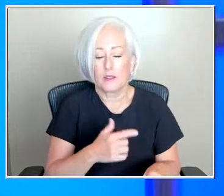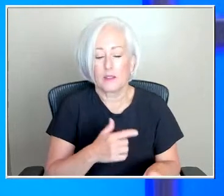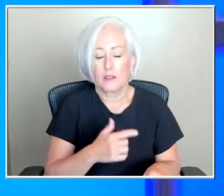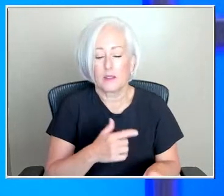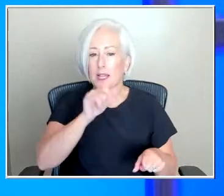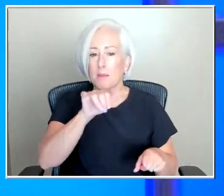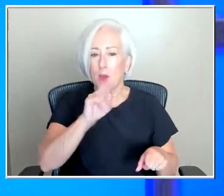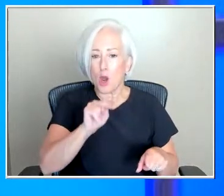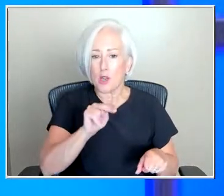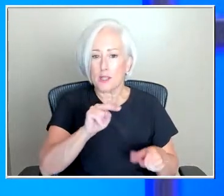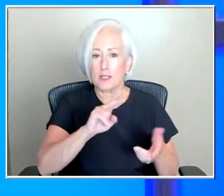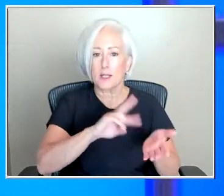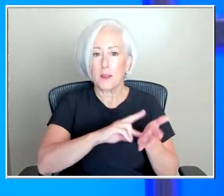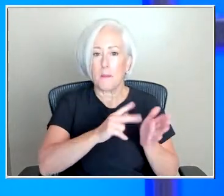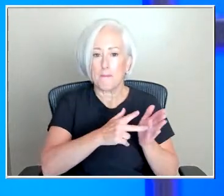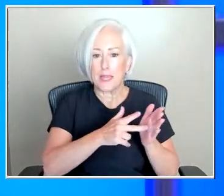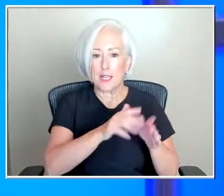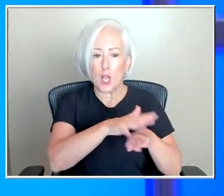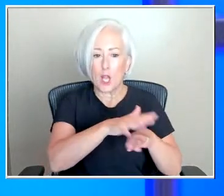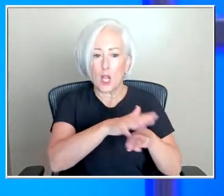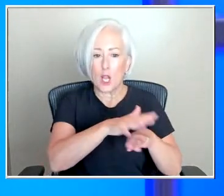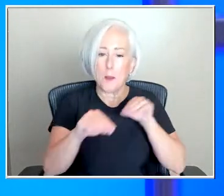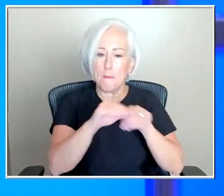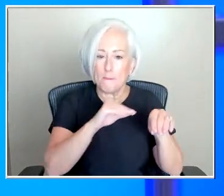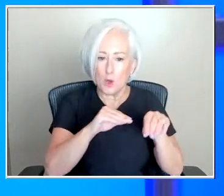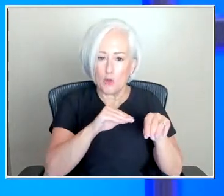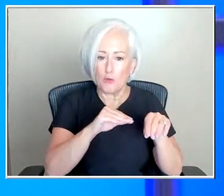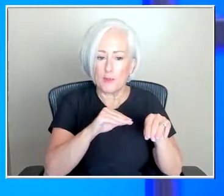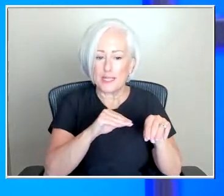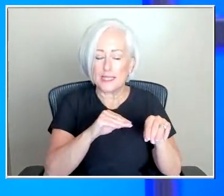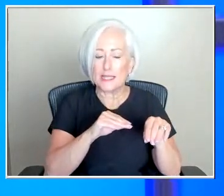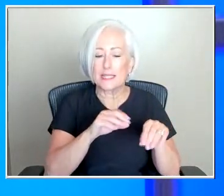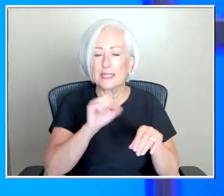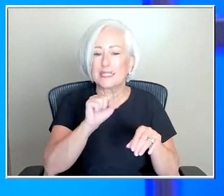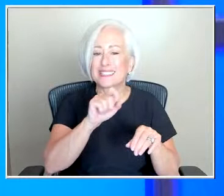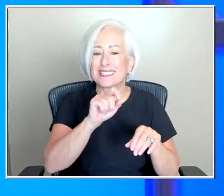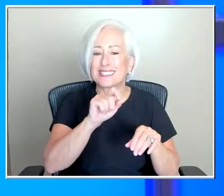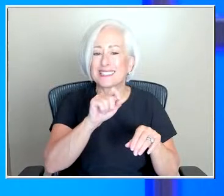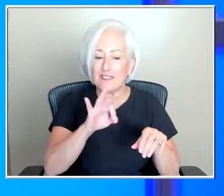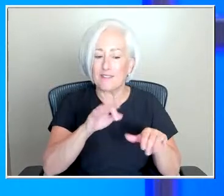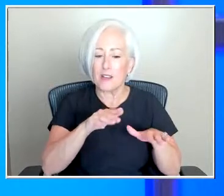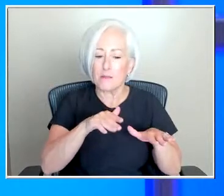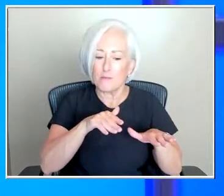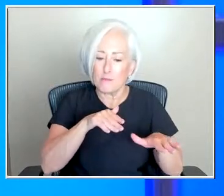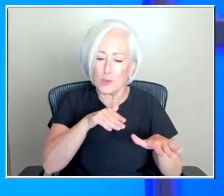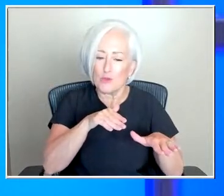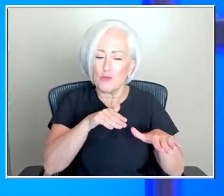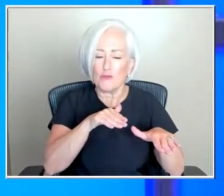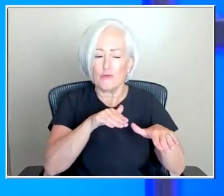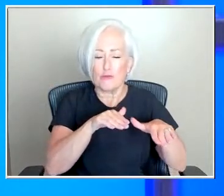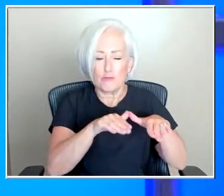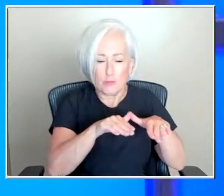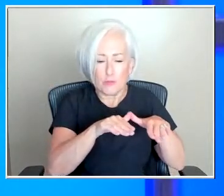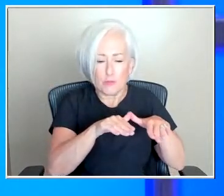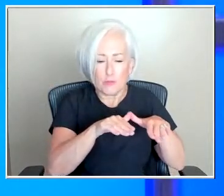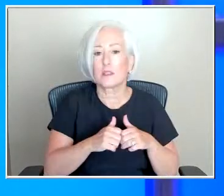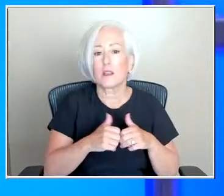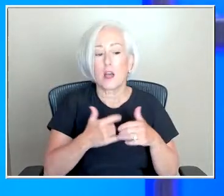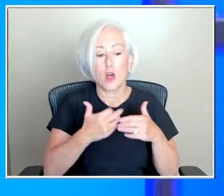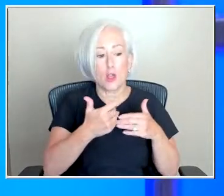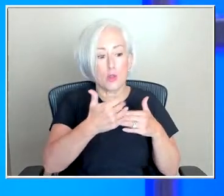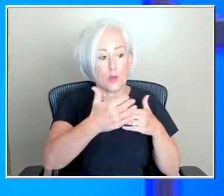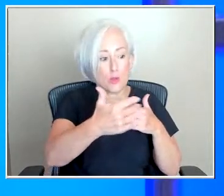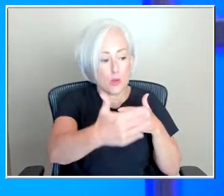of movement, stiffness. But over a long period of time, Parkinson's can also involve other body symptoms and create things